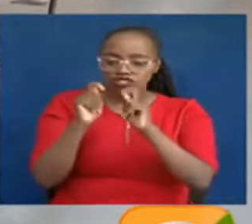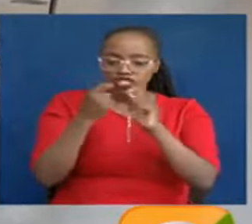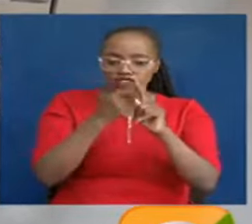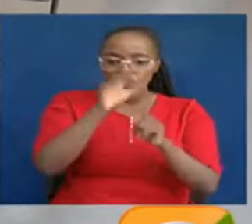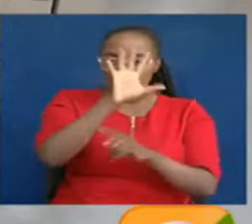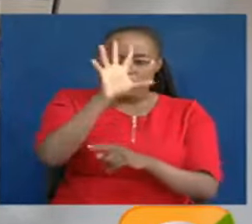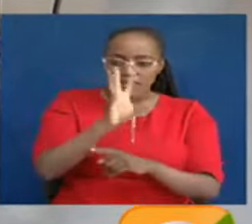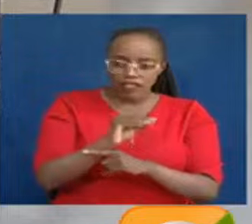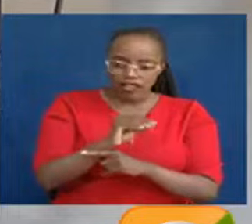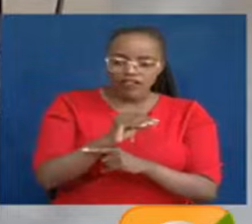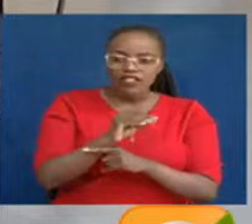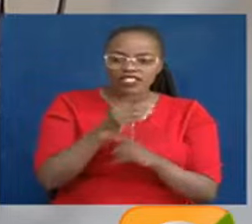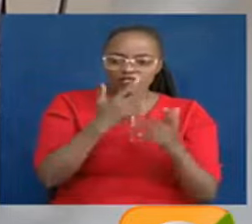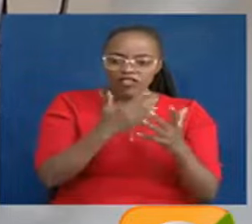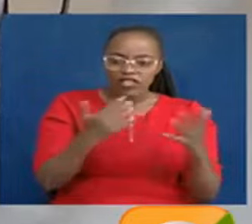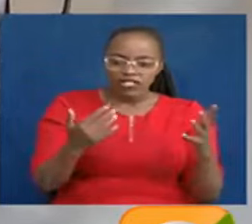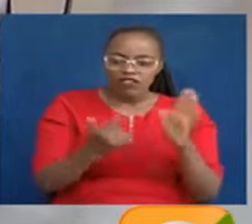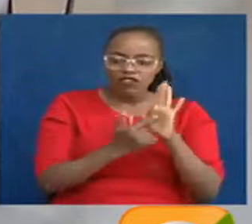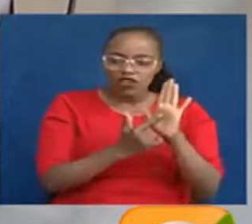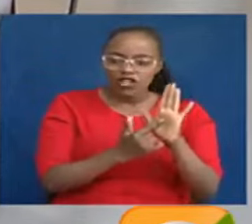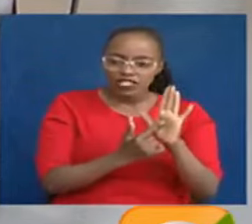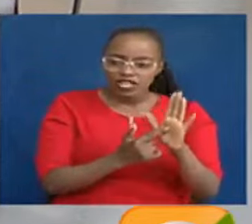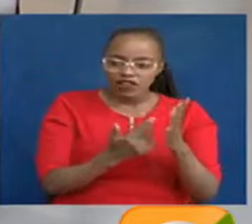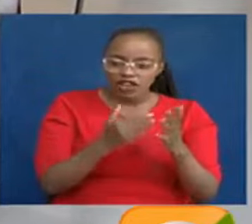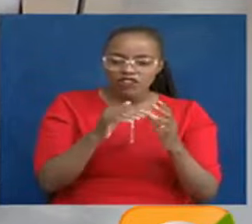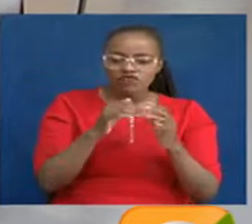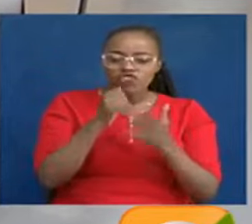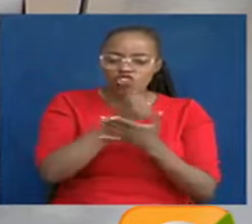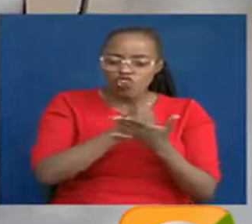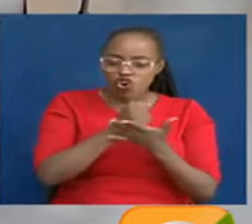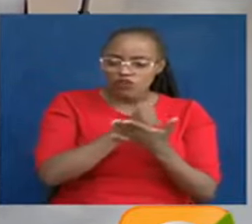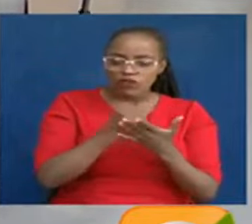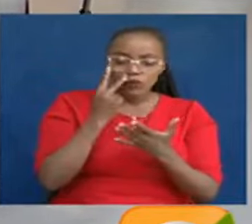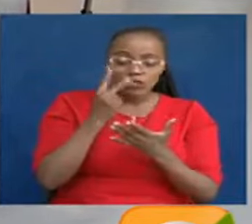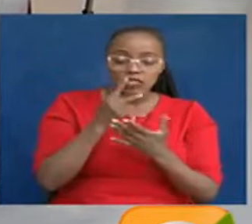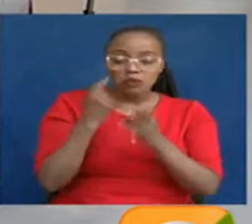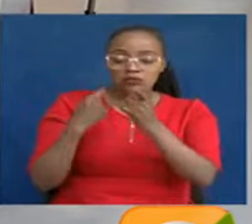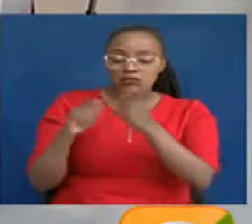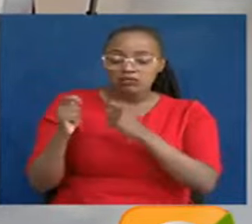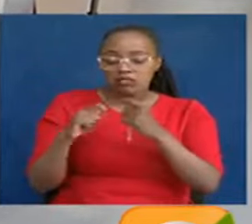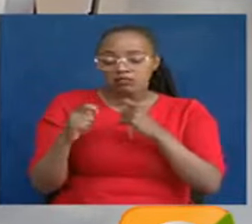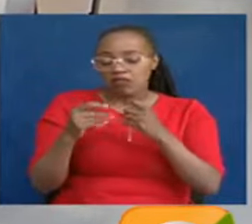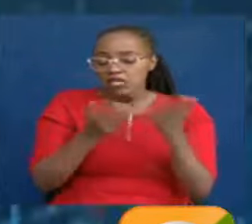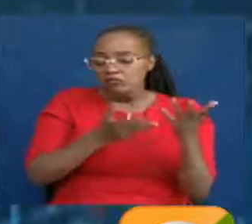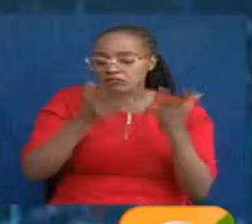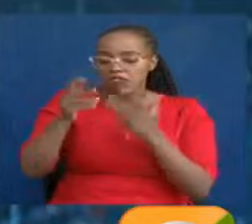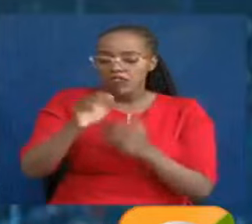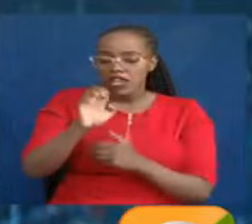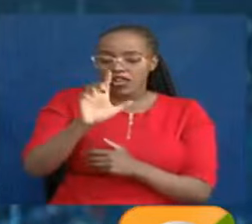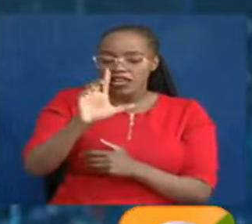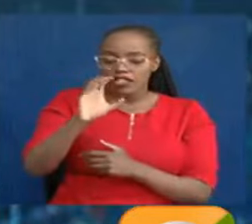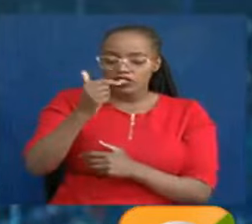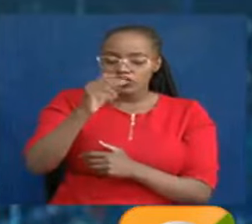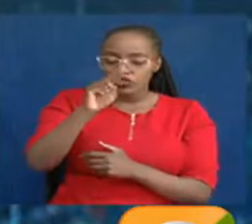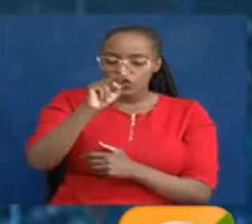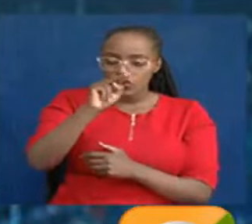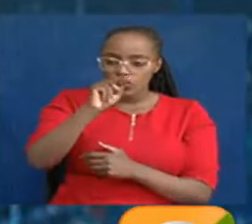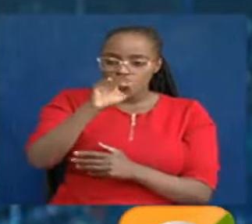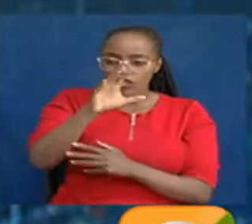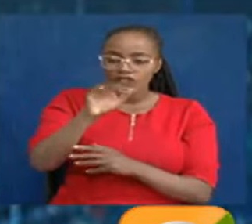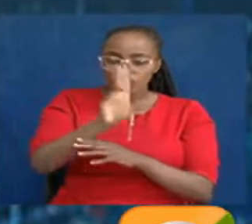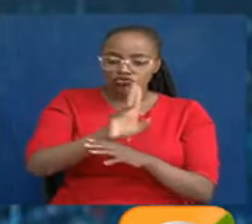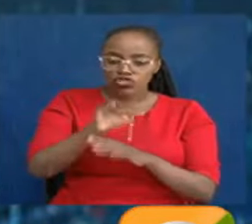agriculture, leading products like coffee, and we'll start seeing electronics. Yeah. And if we can also leverage on these